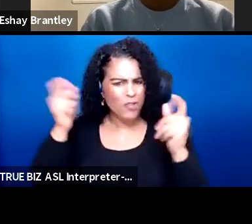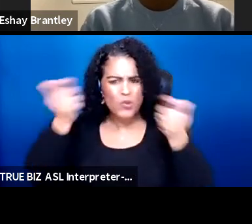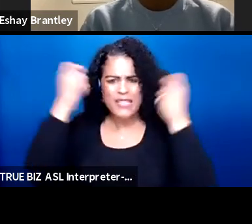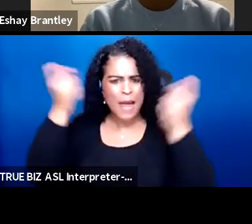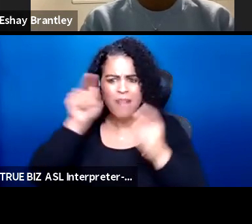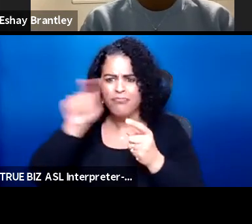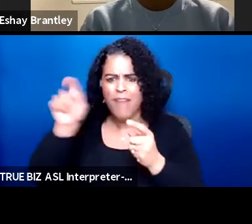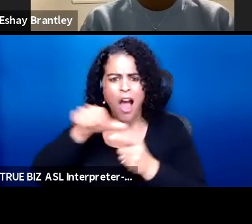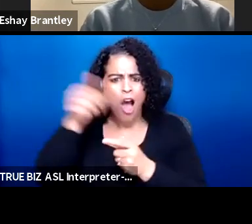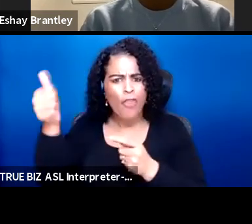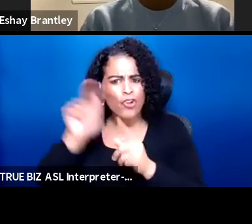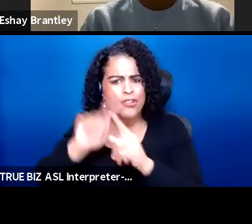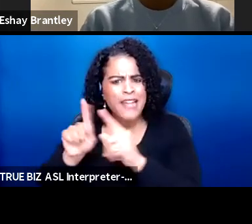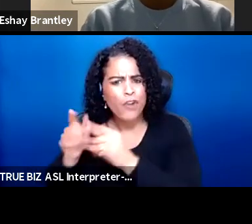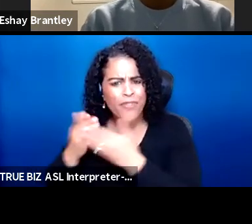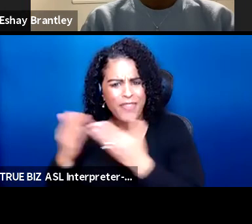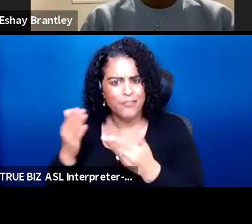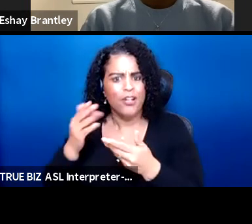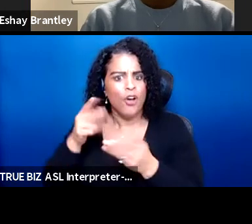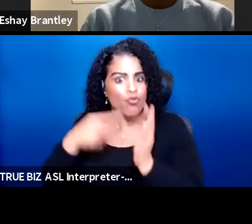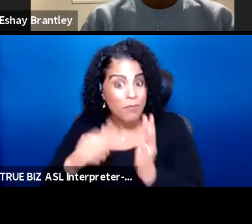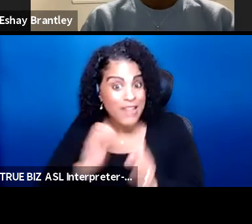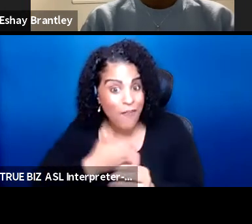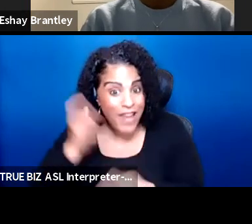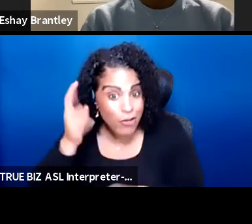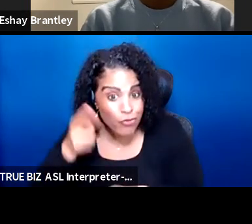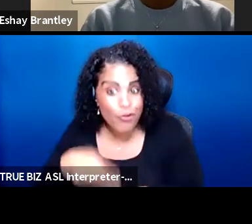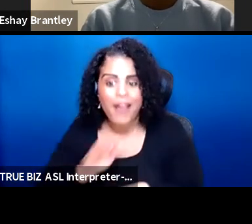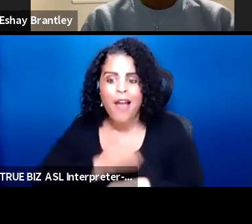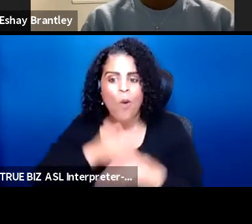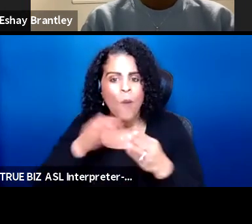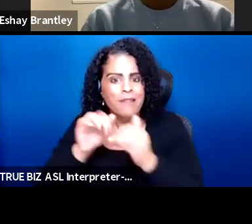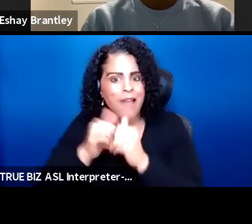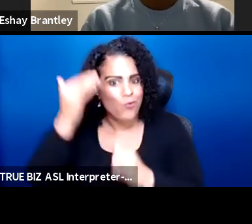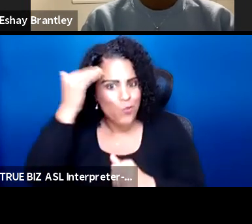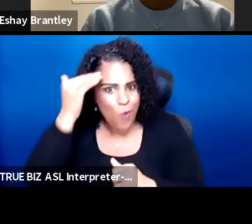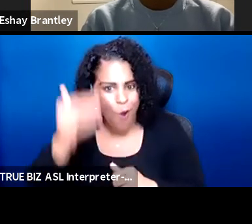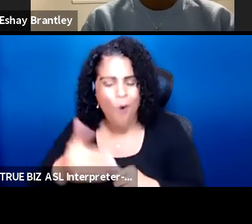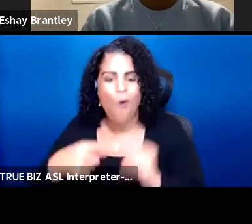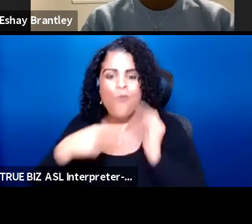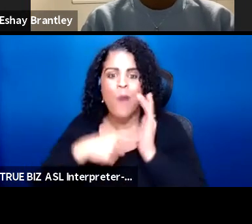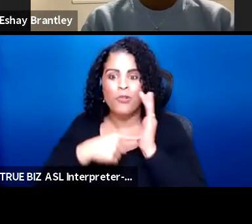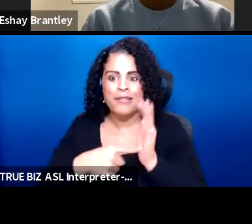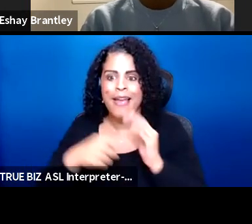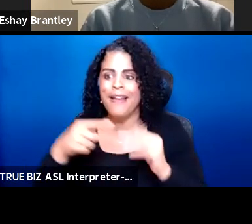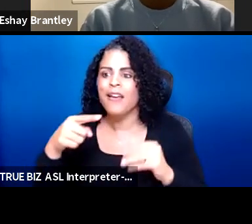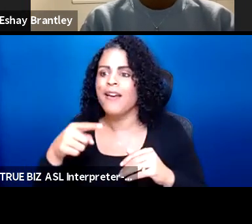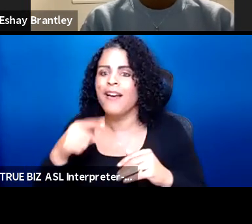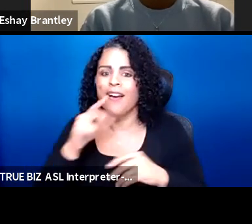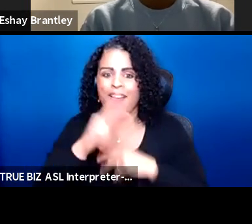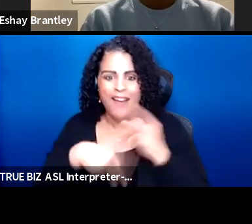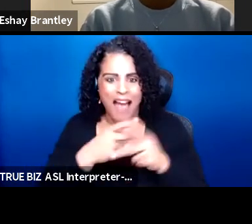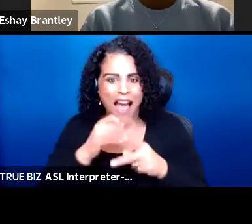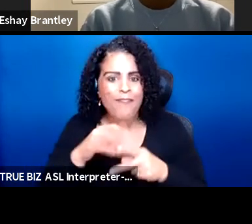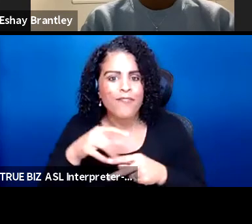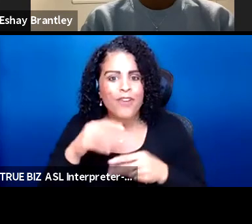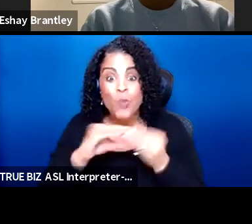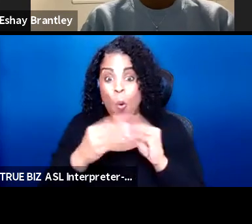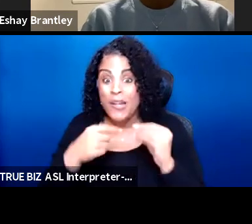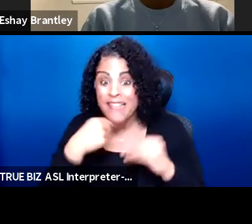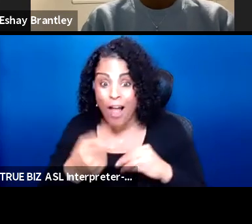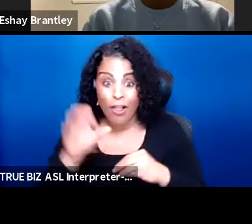other things that represent our histories, that represent our ways of knowing, that represents, you know, our forms of storytelling. Like,